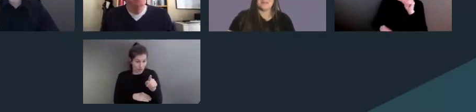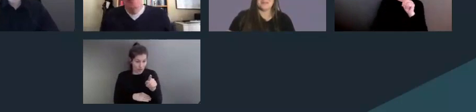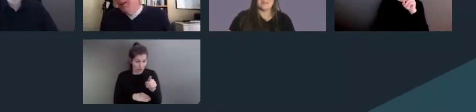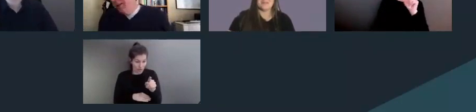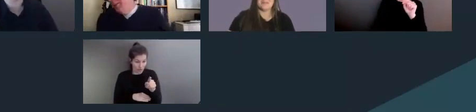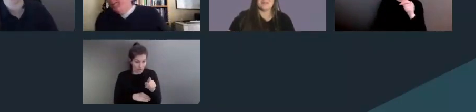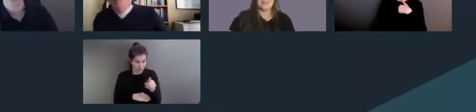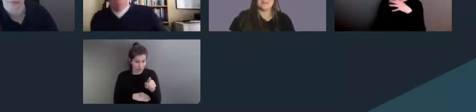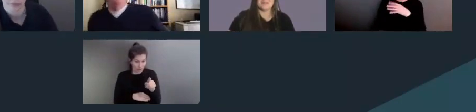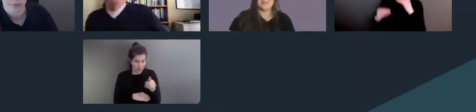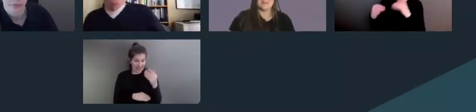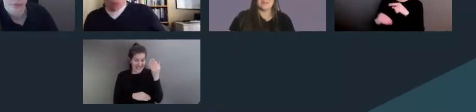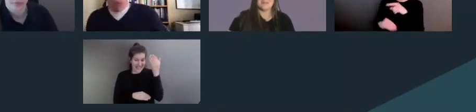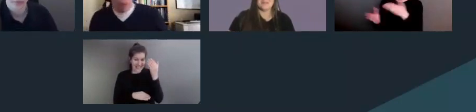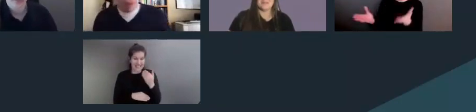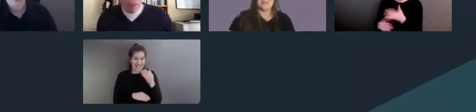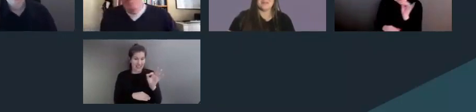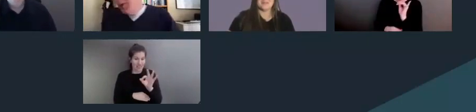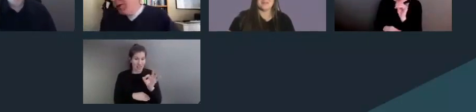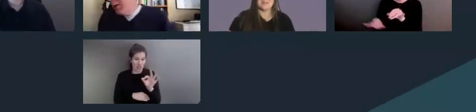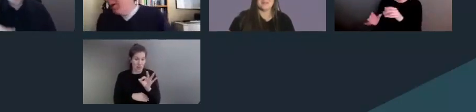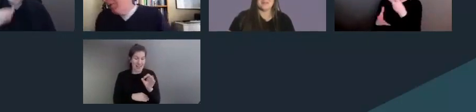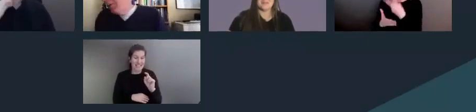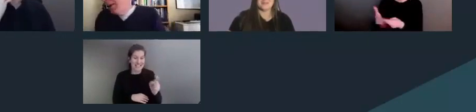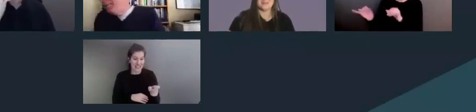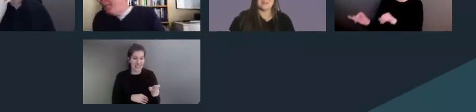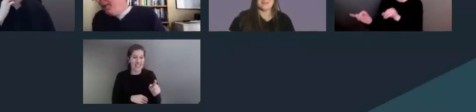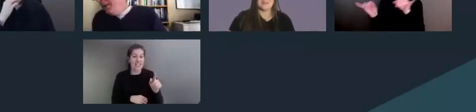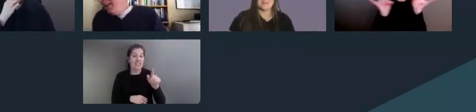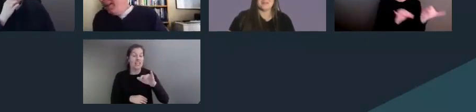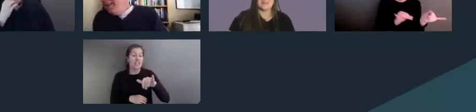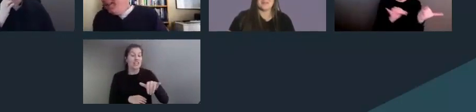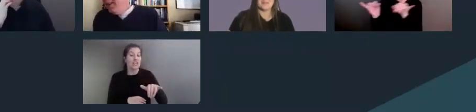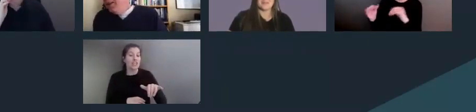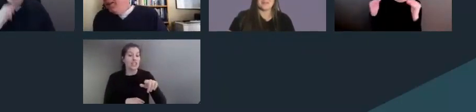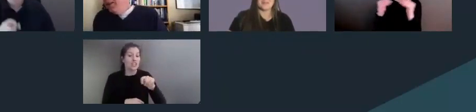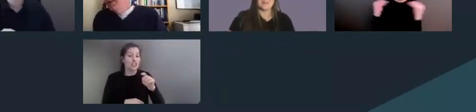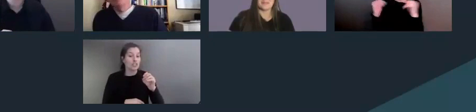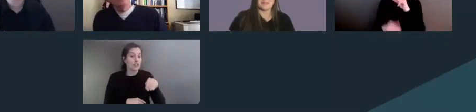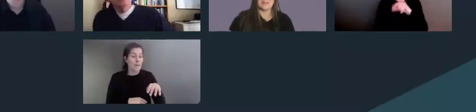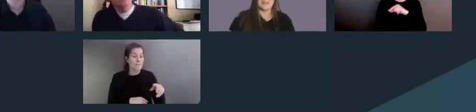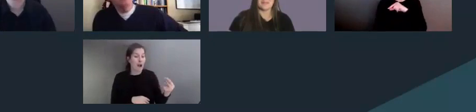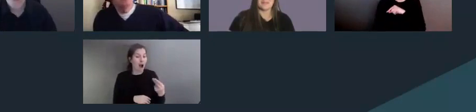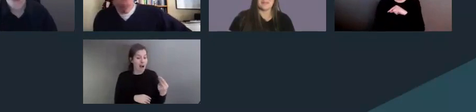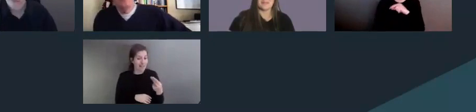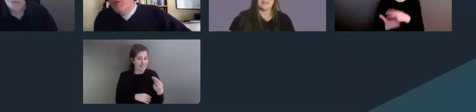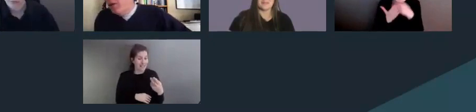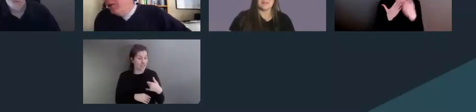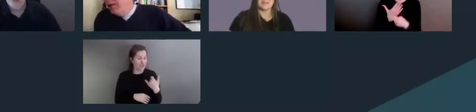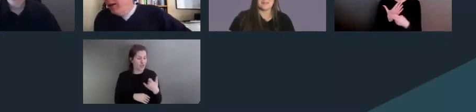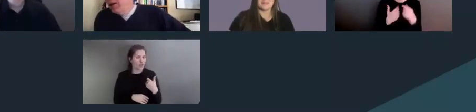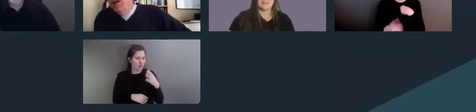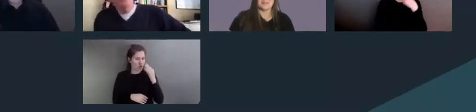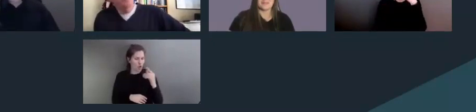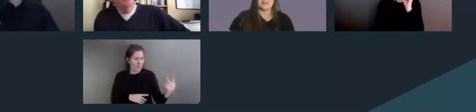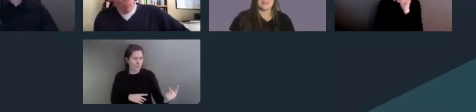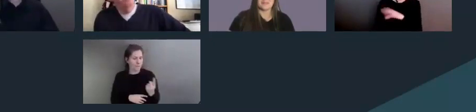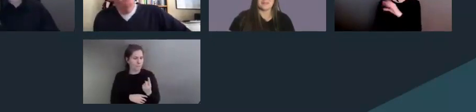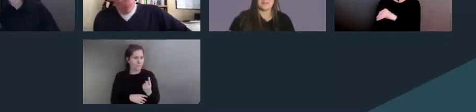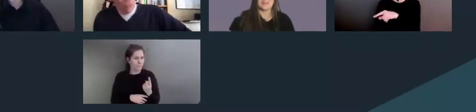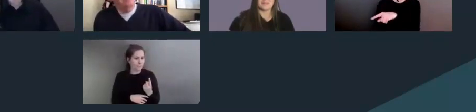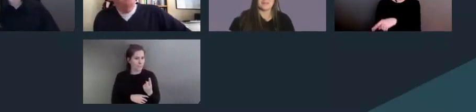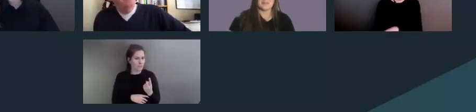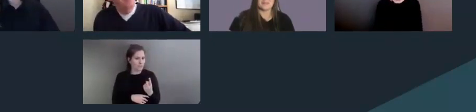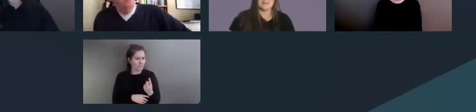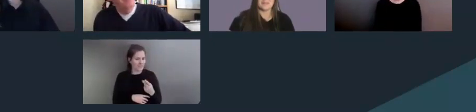well. I think that's shut him up for a bit. The success, the Nunavut education